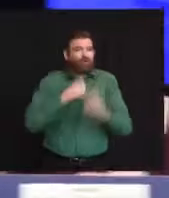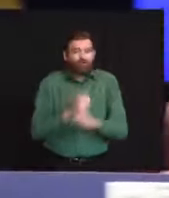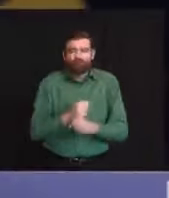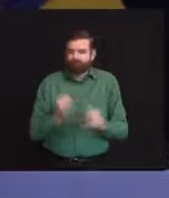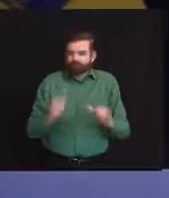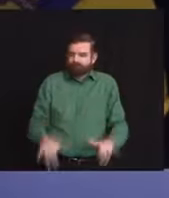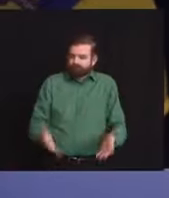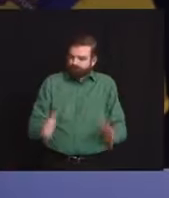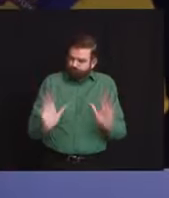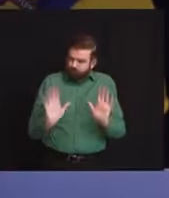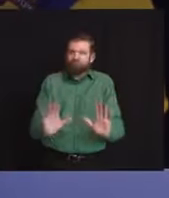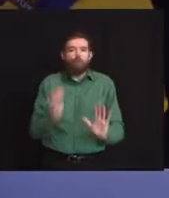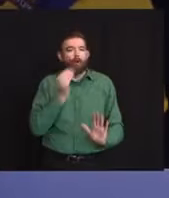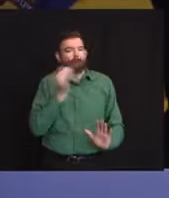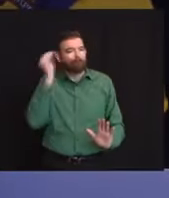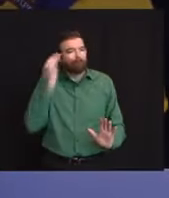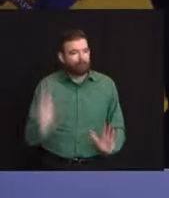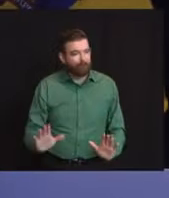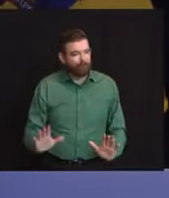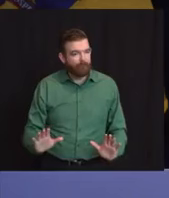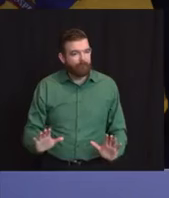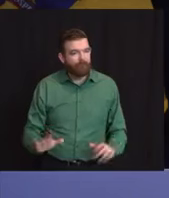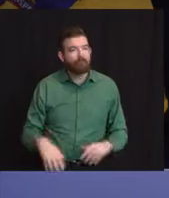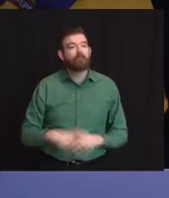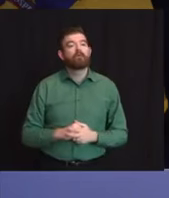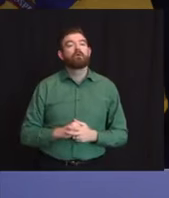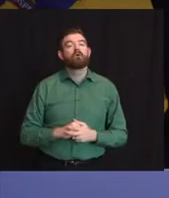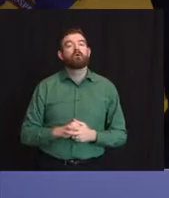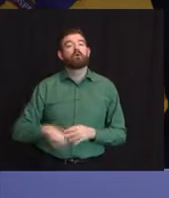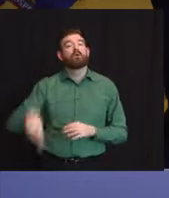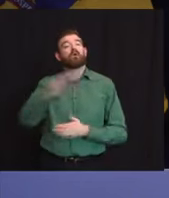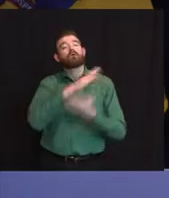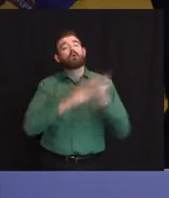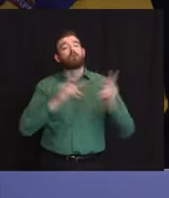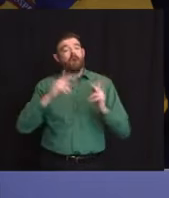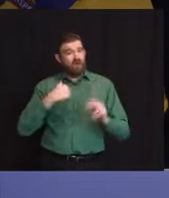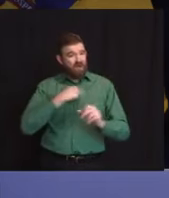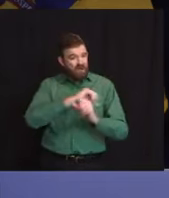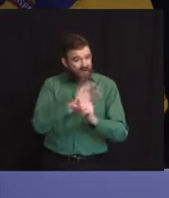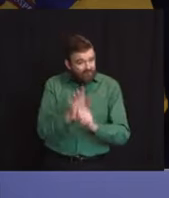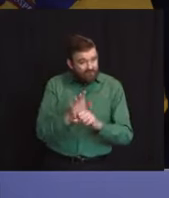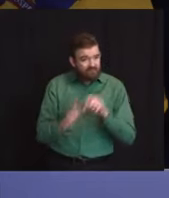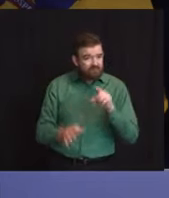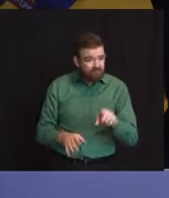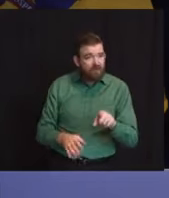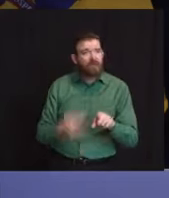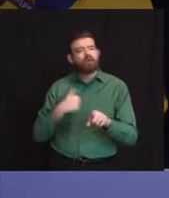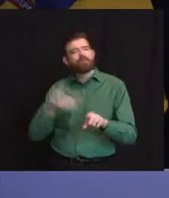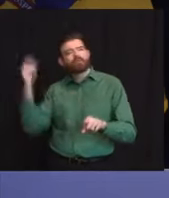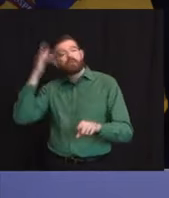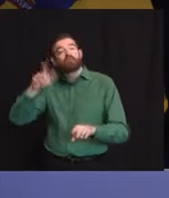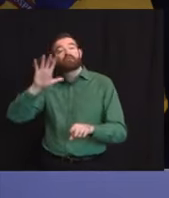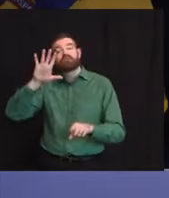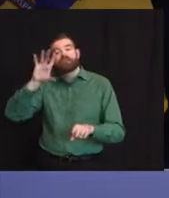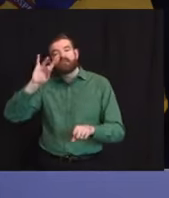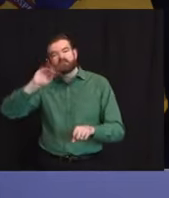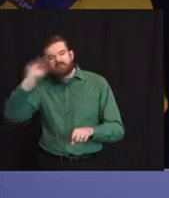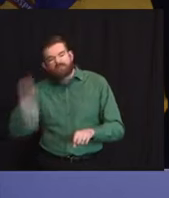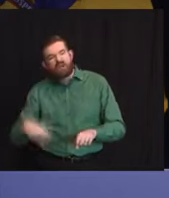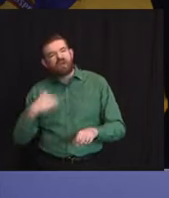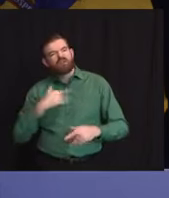stayed the same. Cardiovascular disease, 58.4. Diabetes mellitus, 42.5. Other